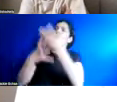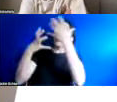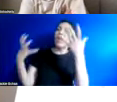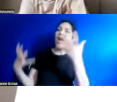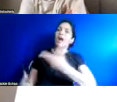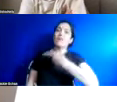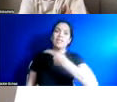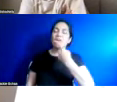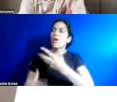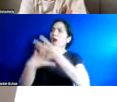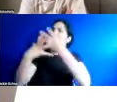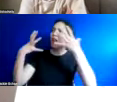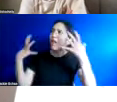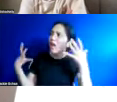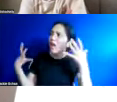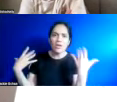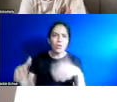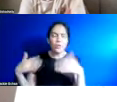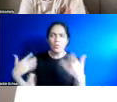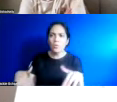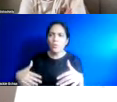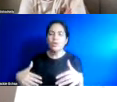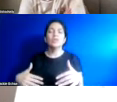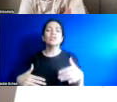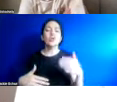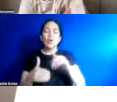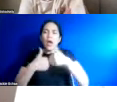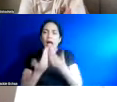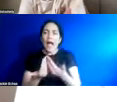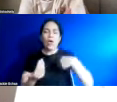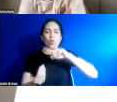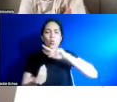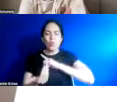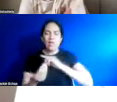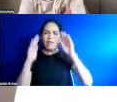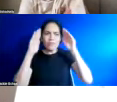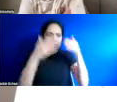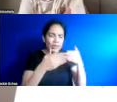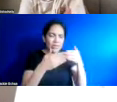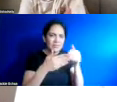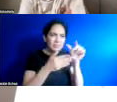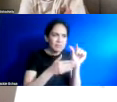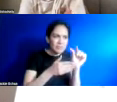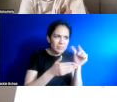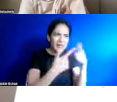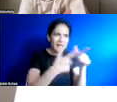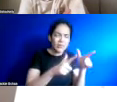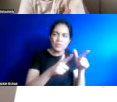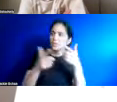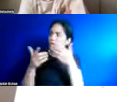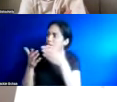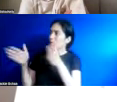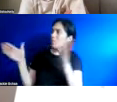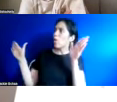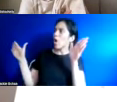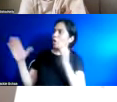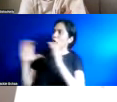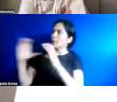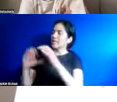ASL to someone who speaks English. English is more the broadened form of communication.